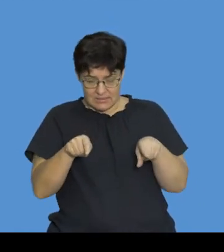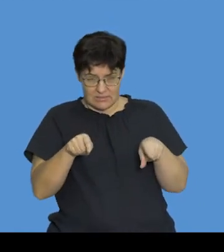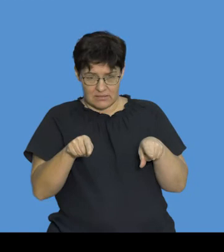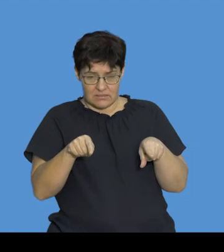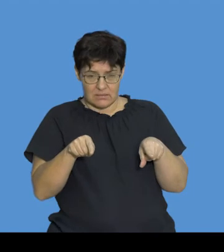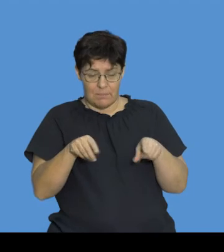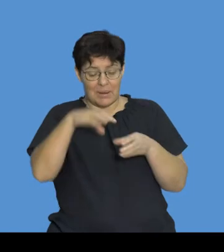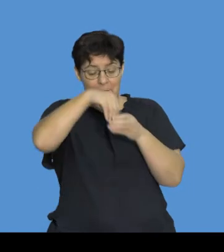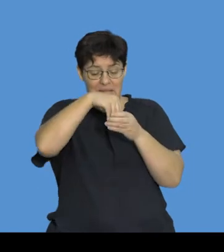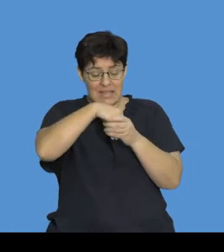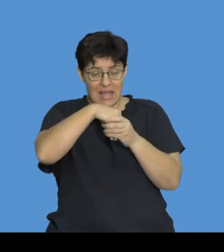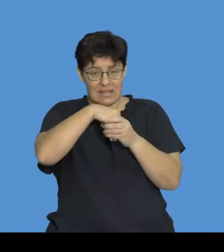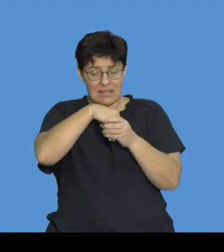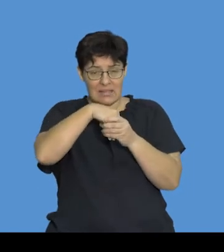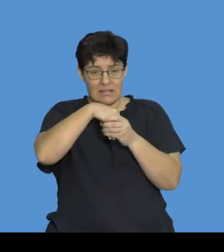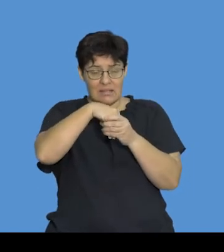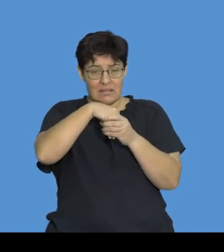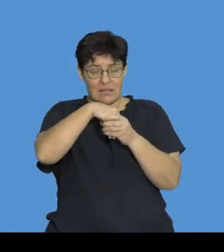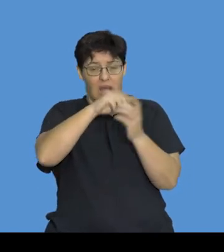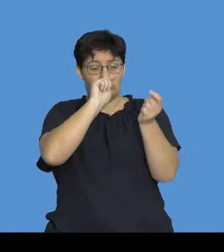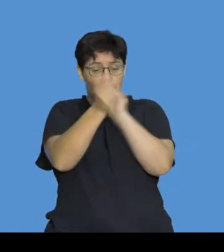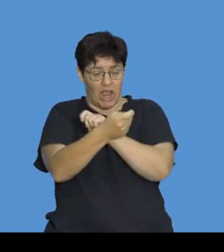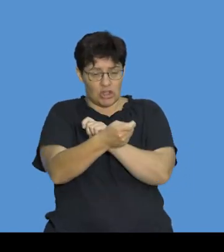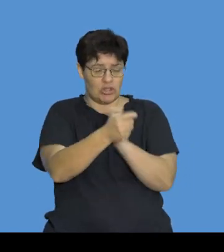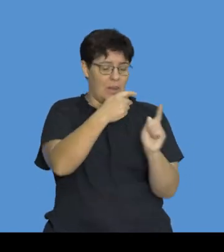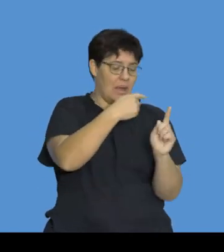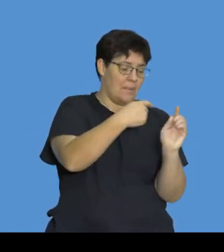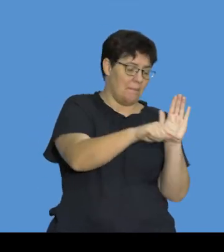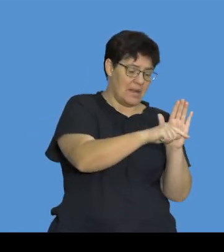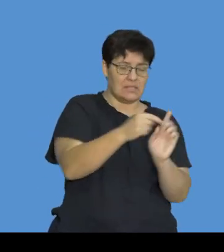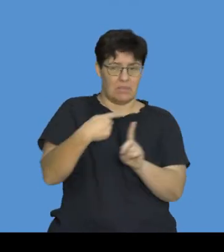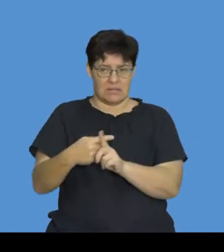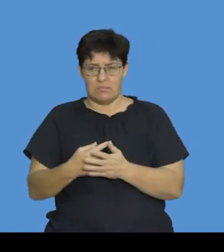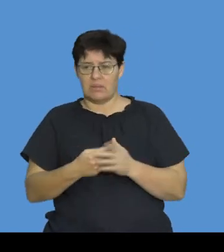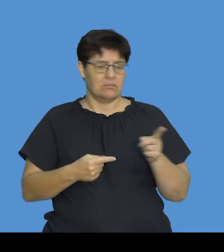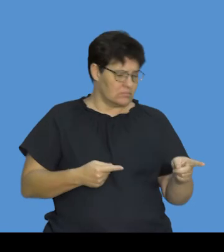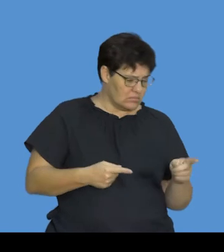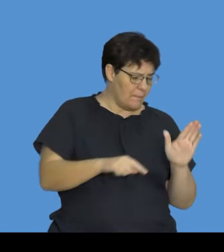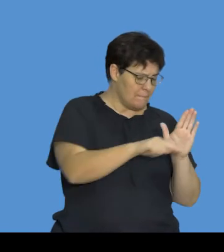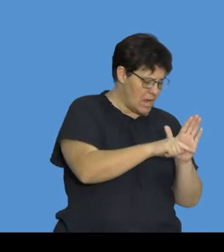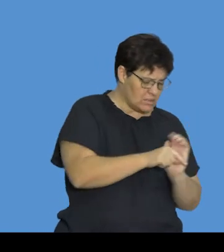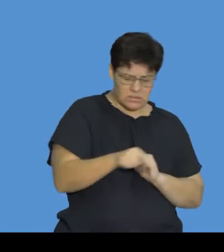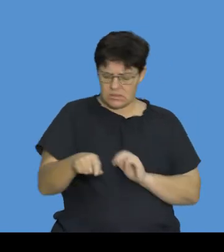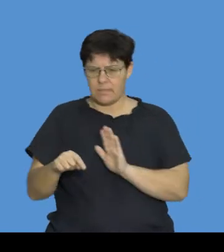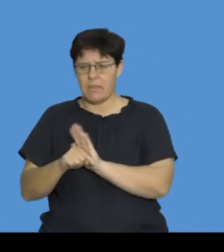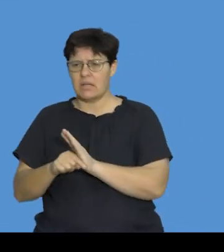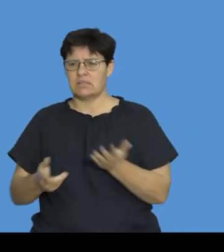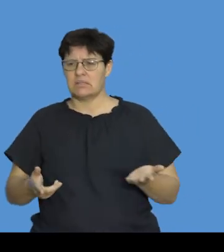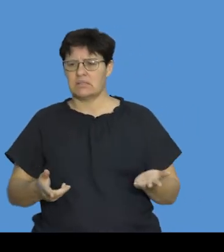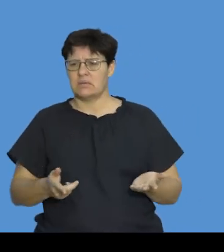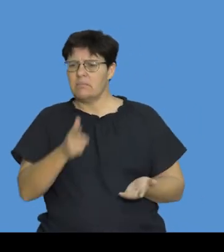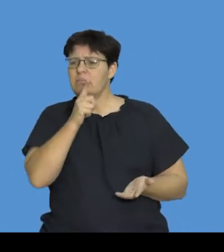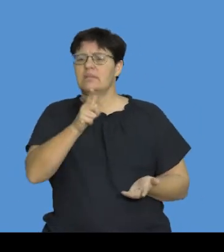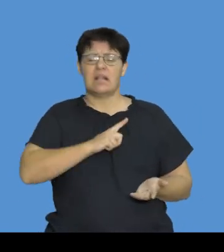with different signs, you get a binomial. But if you look at this one, it has a minus and it has a minus. What does that tell